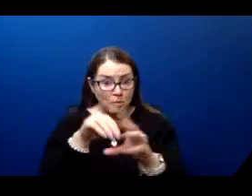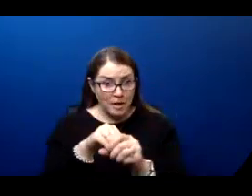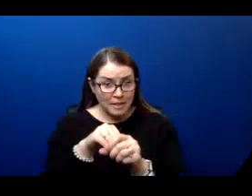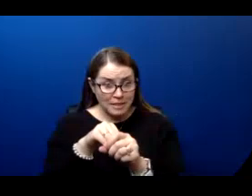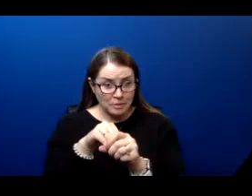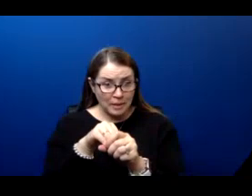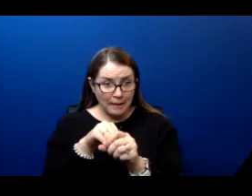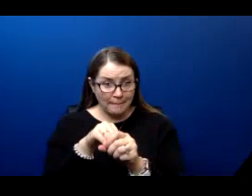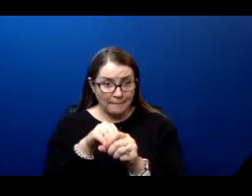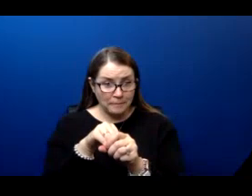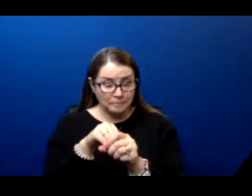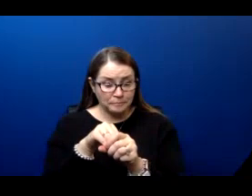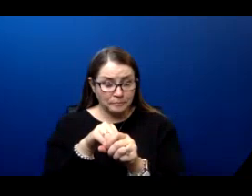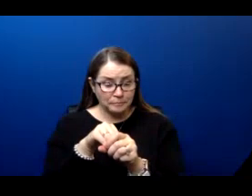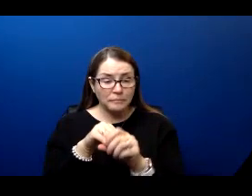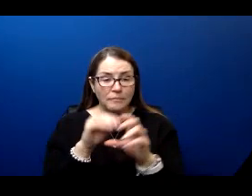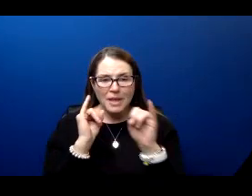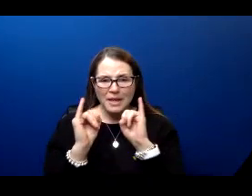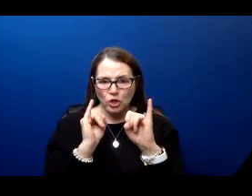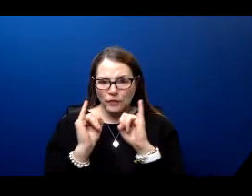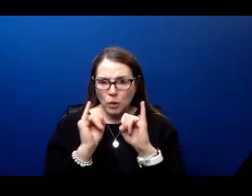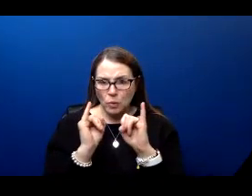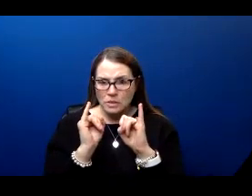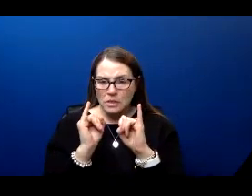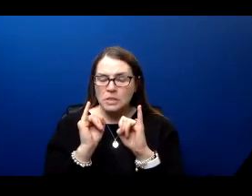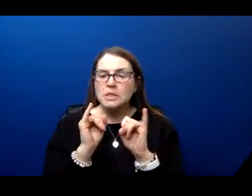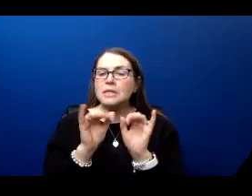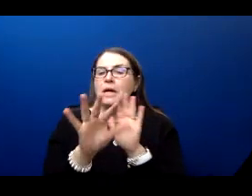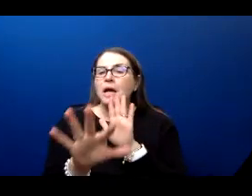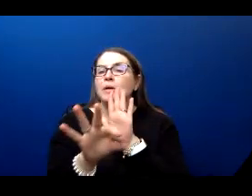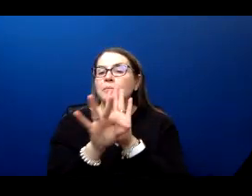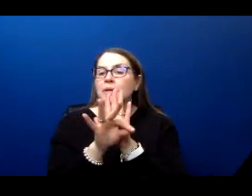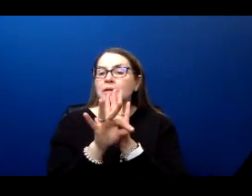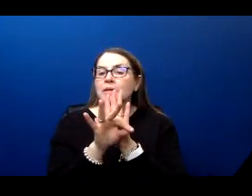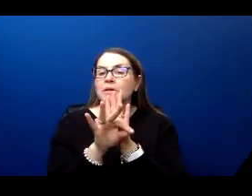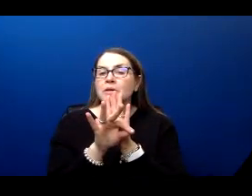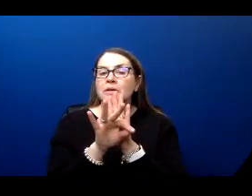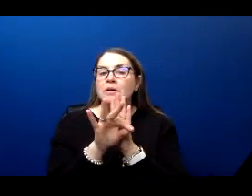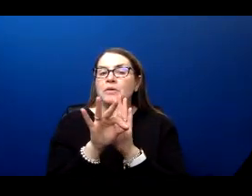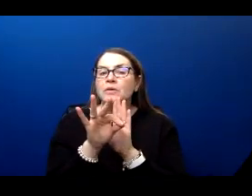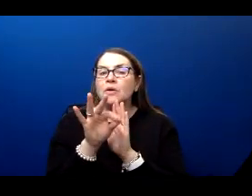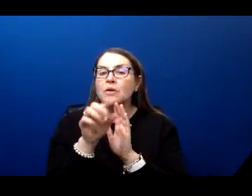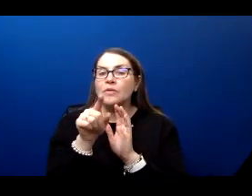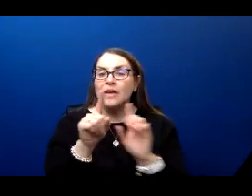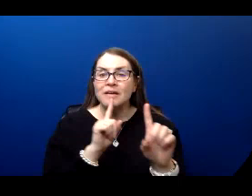interviews. Selection of participants was based on whoever completed the survey first, trying to